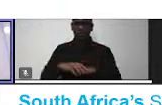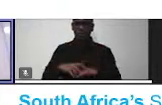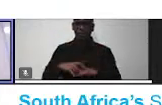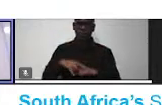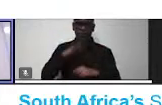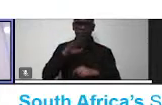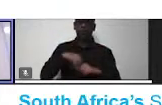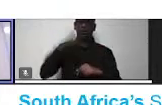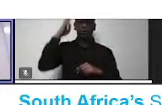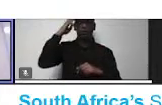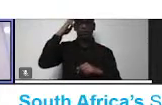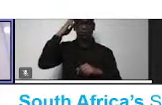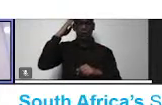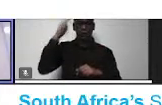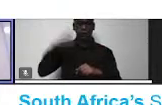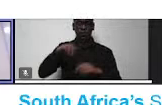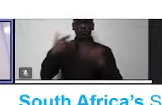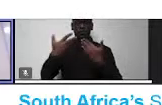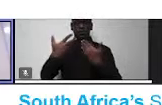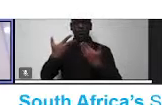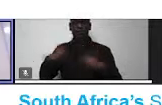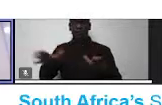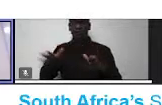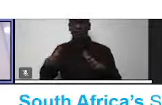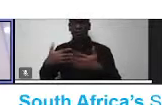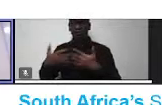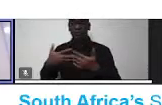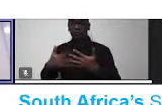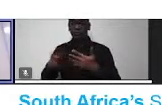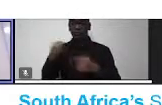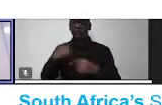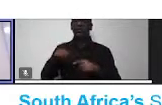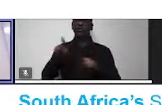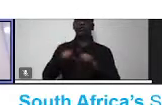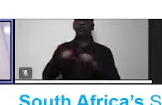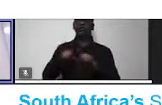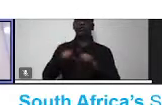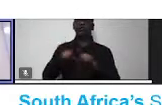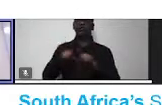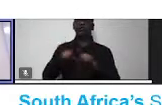these are finished products, but some of them are also products that are inputs into